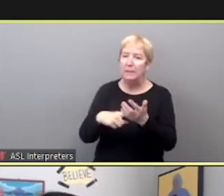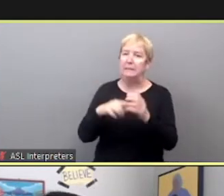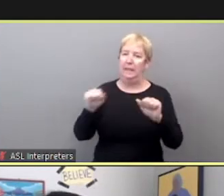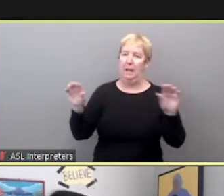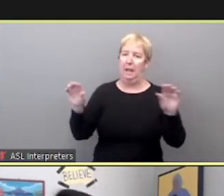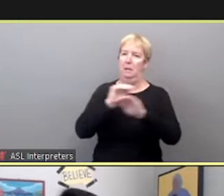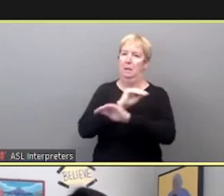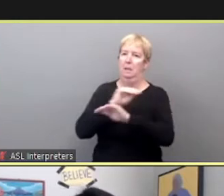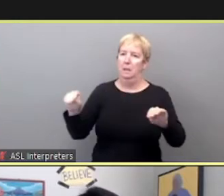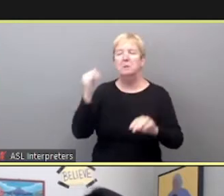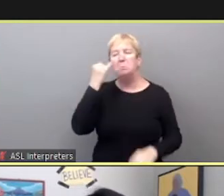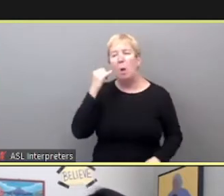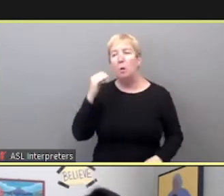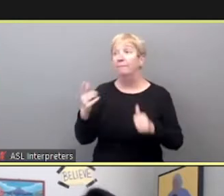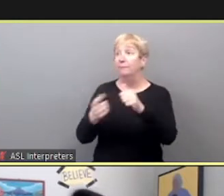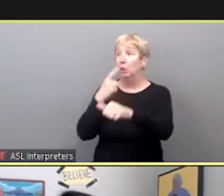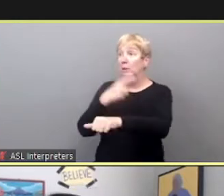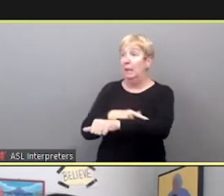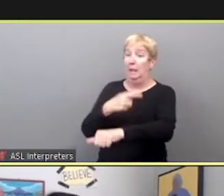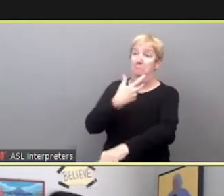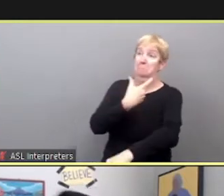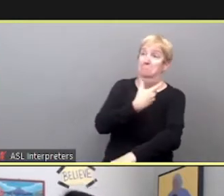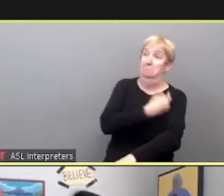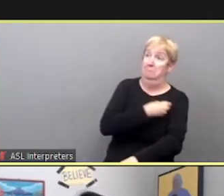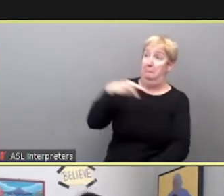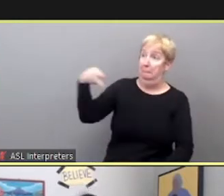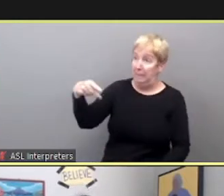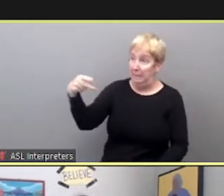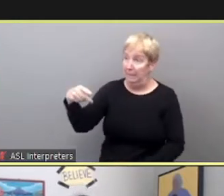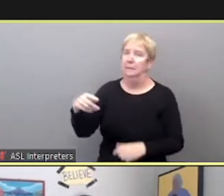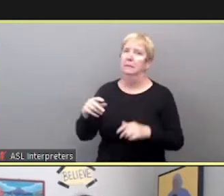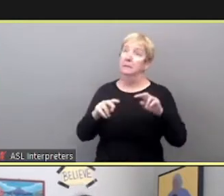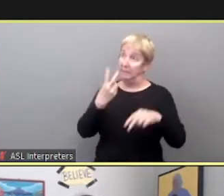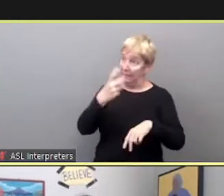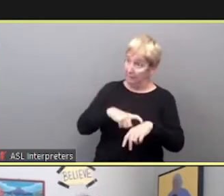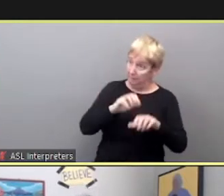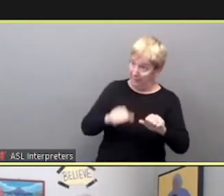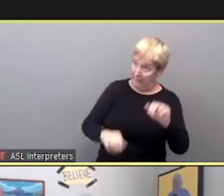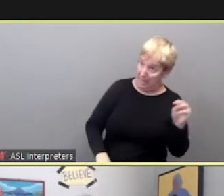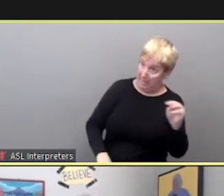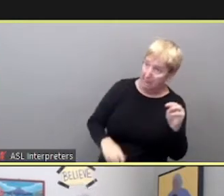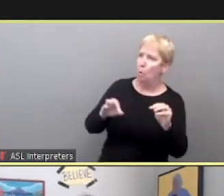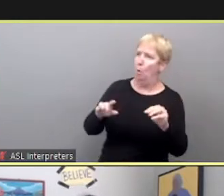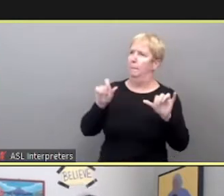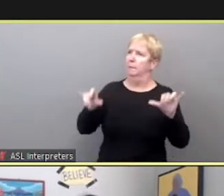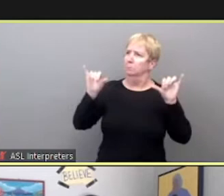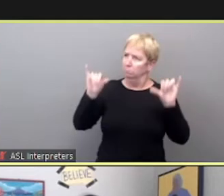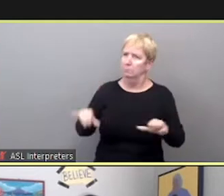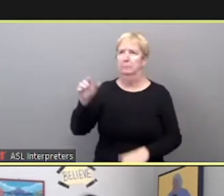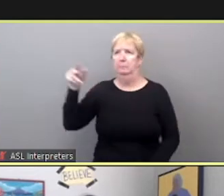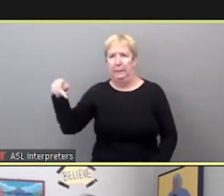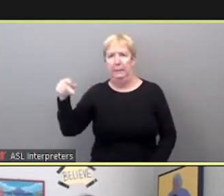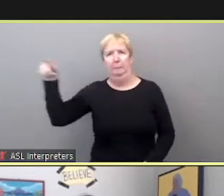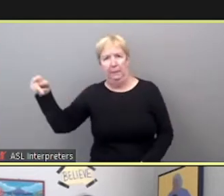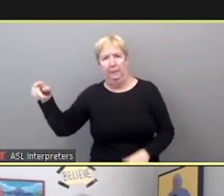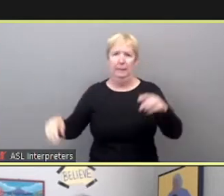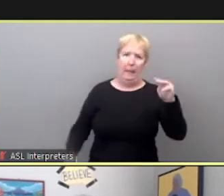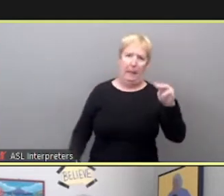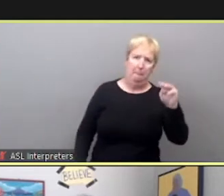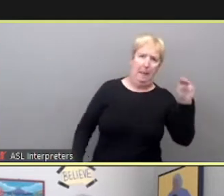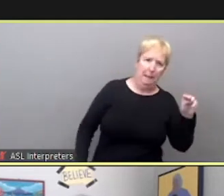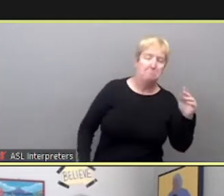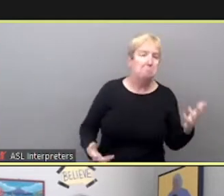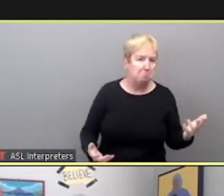Moderna booster or vice versa? Same with J&J. And then on October 26th, they're discussing the